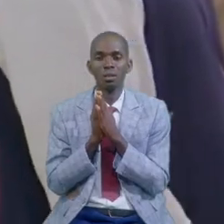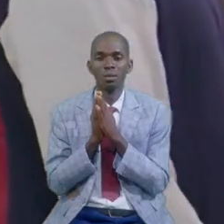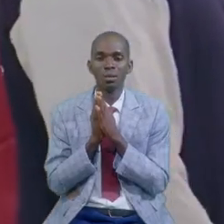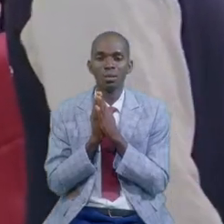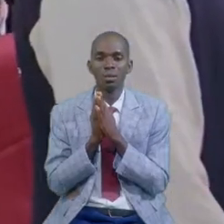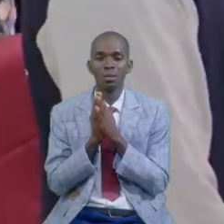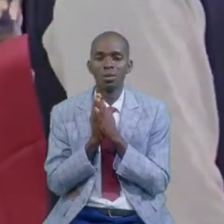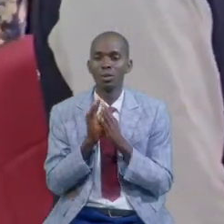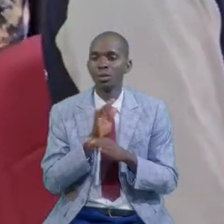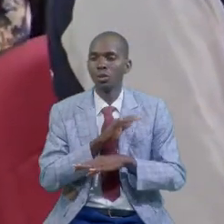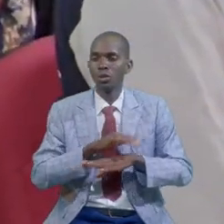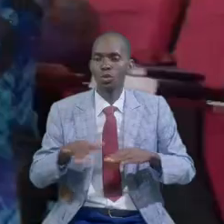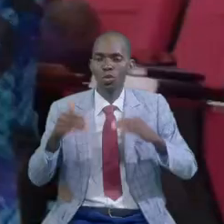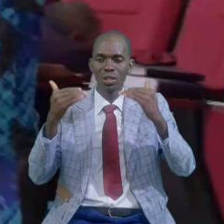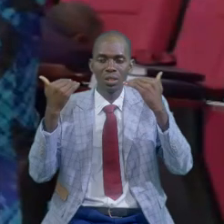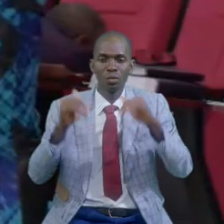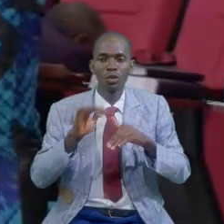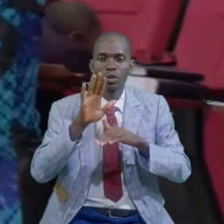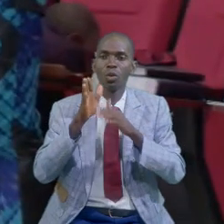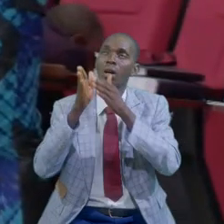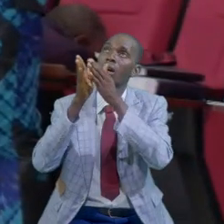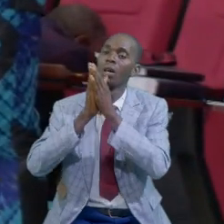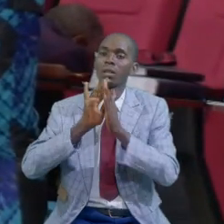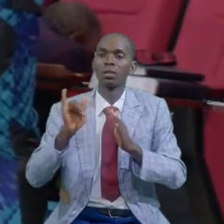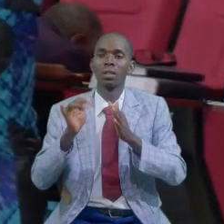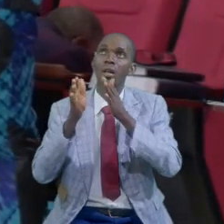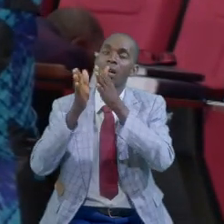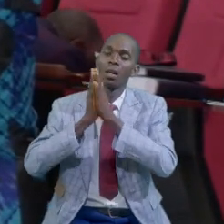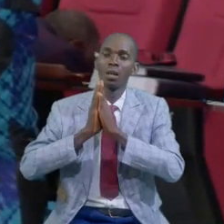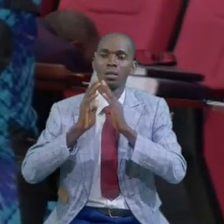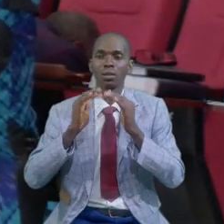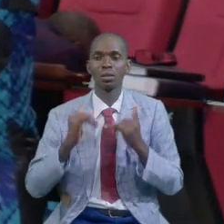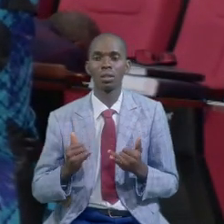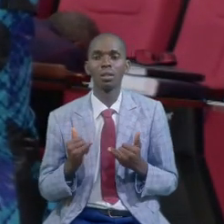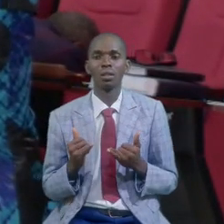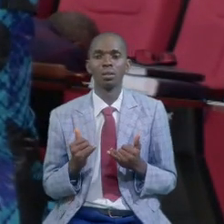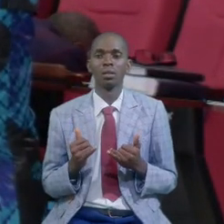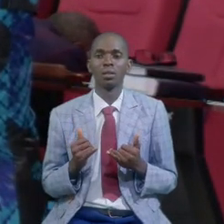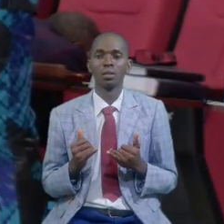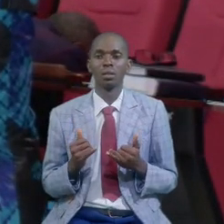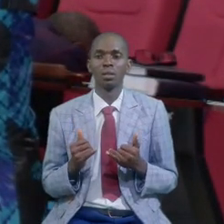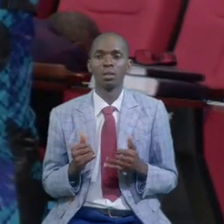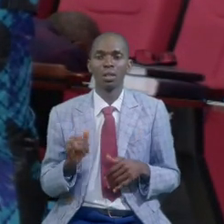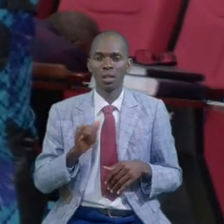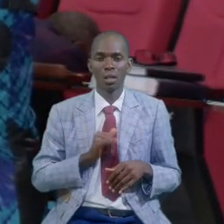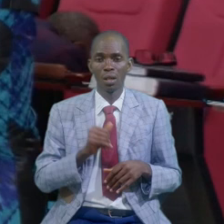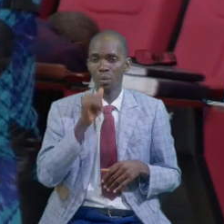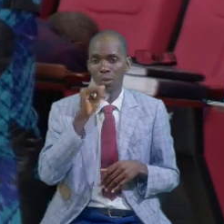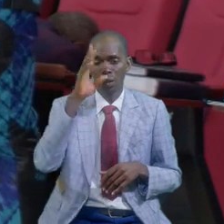Don't limit your asking. Ask. I'm a man.